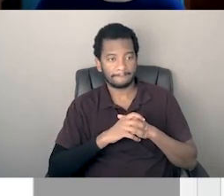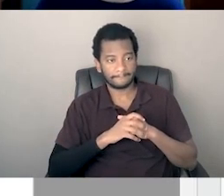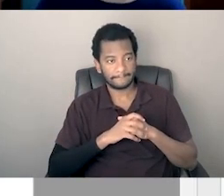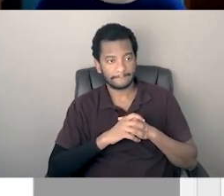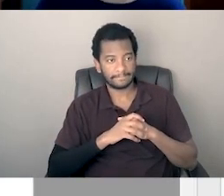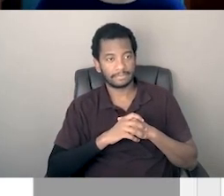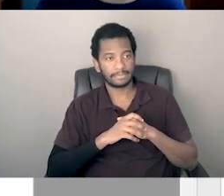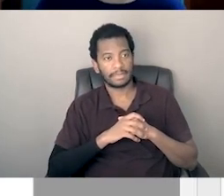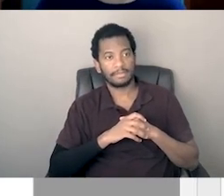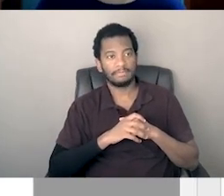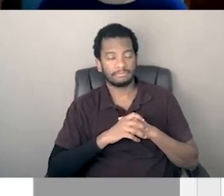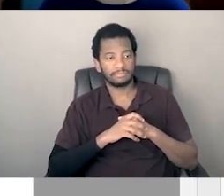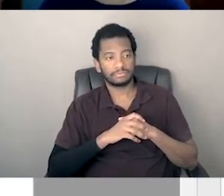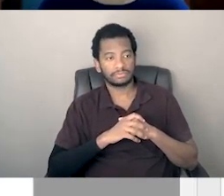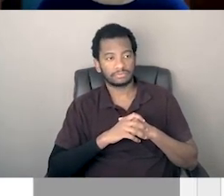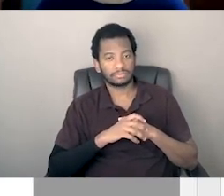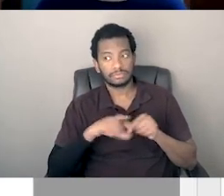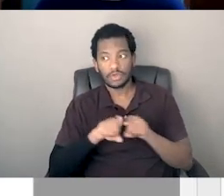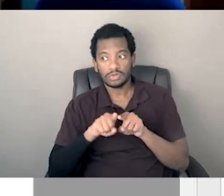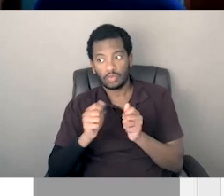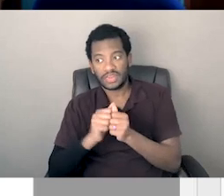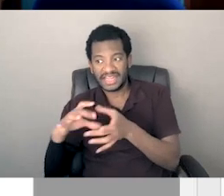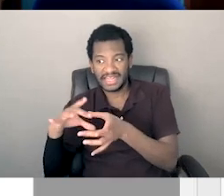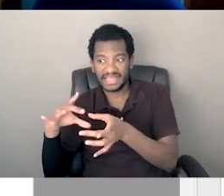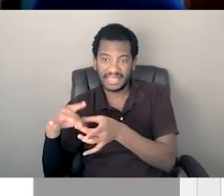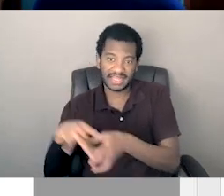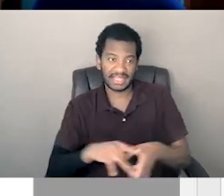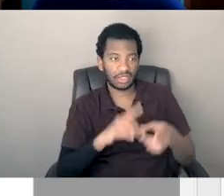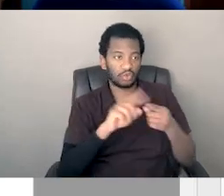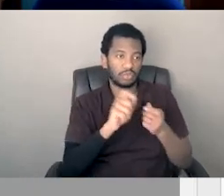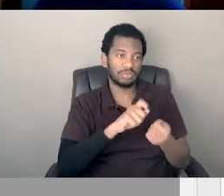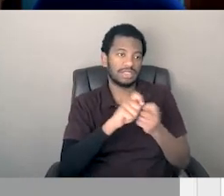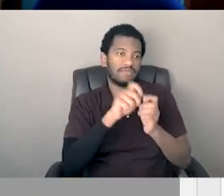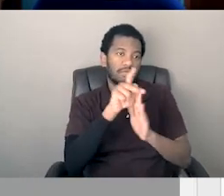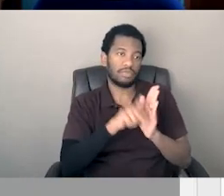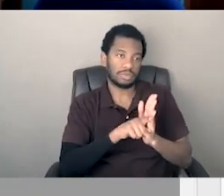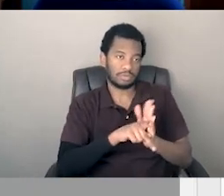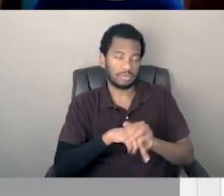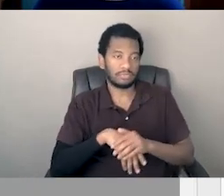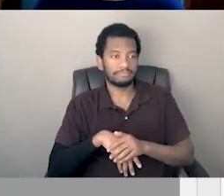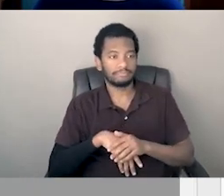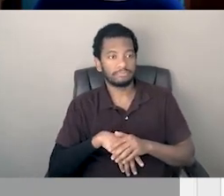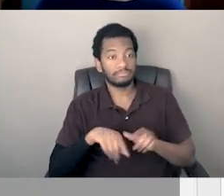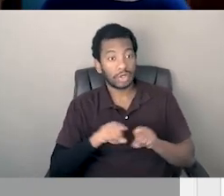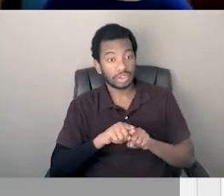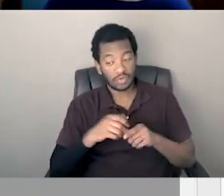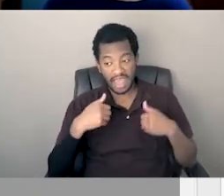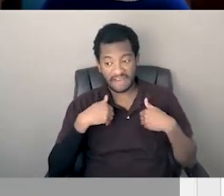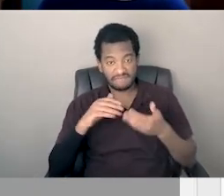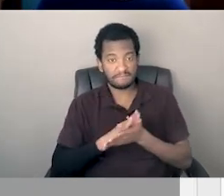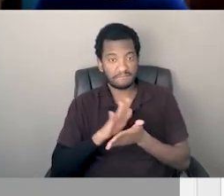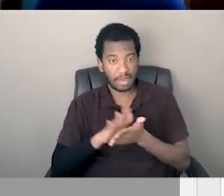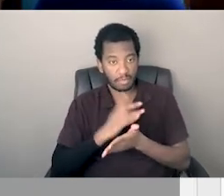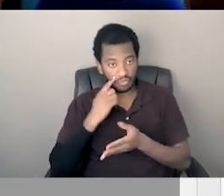example. And then if you go down a little bit more, there is this little handout, which is just